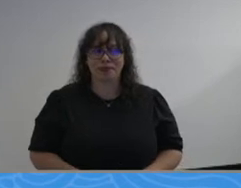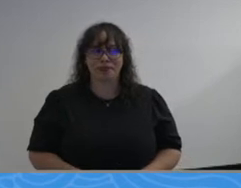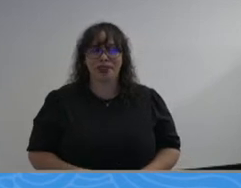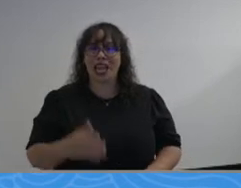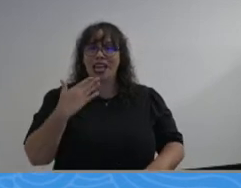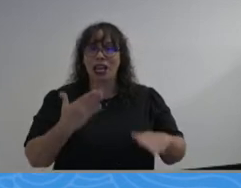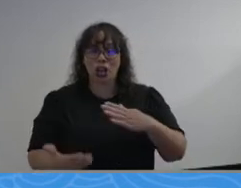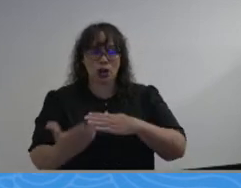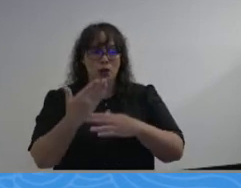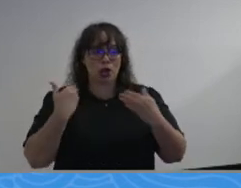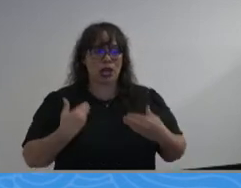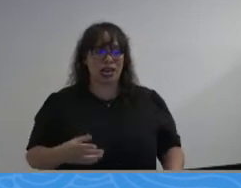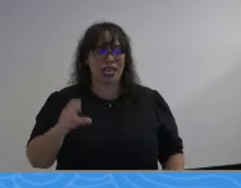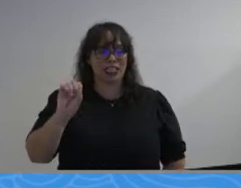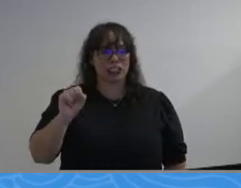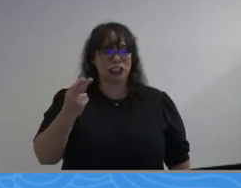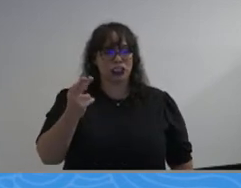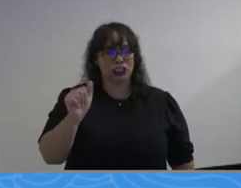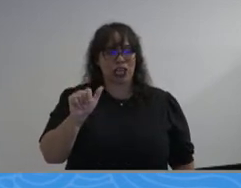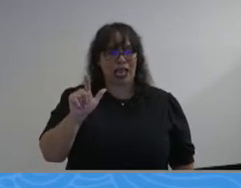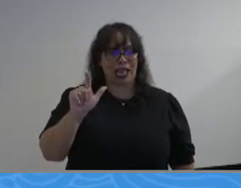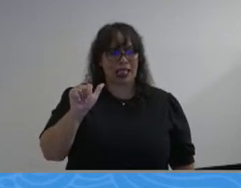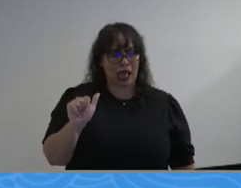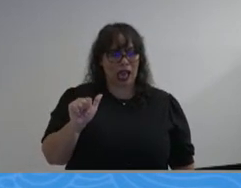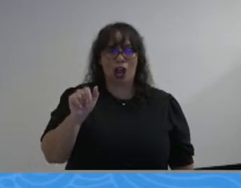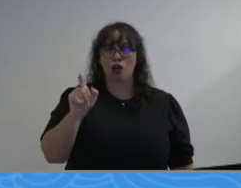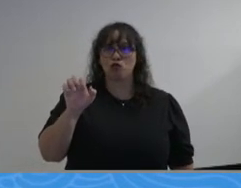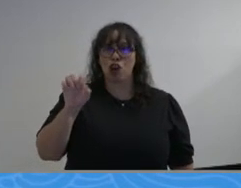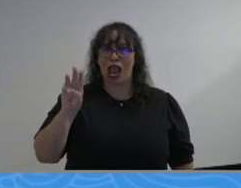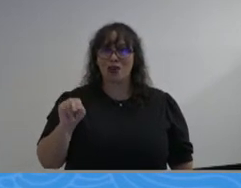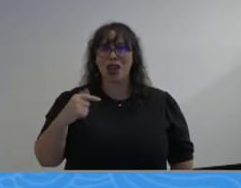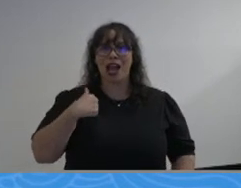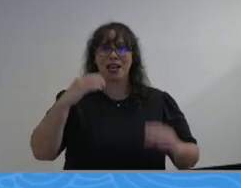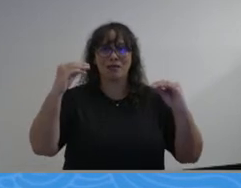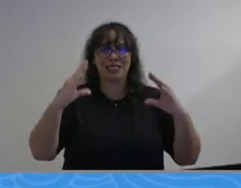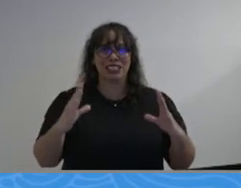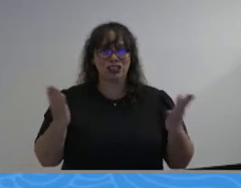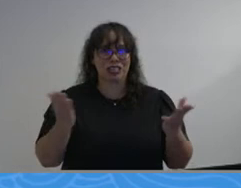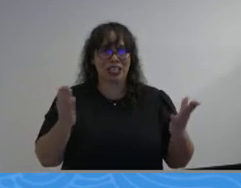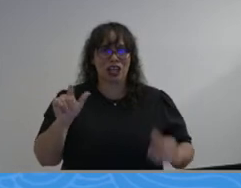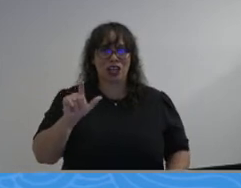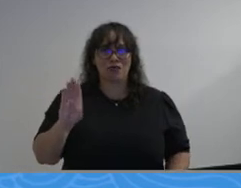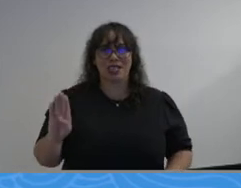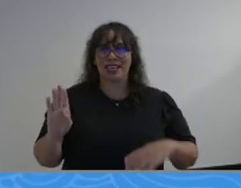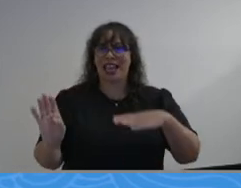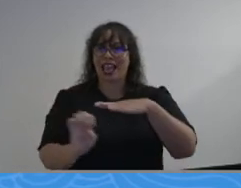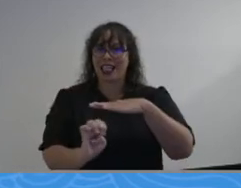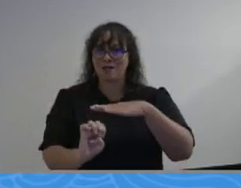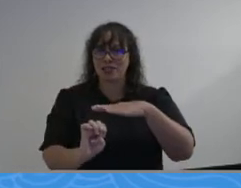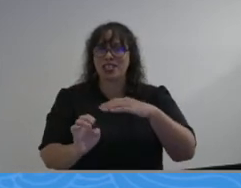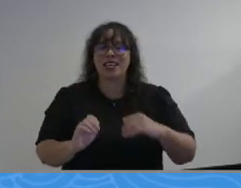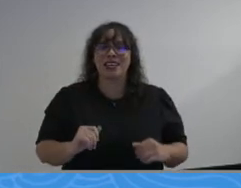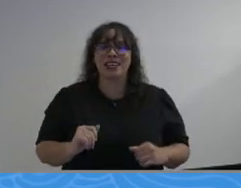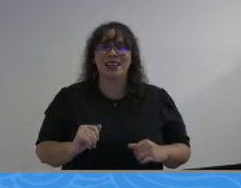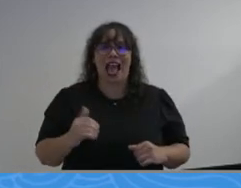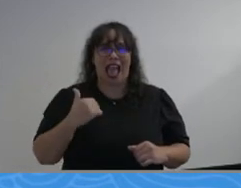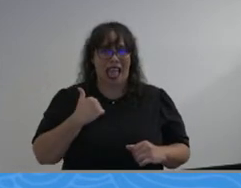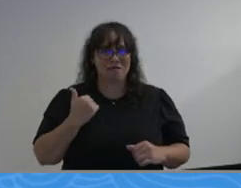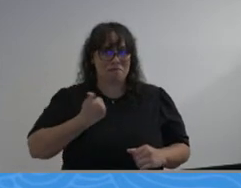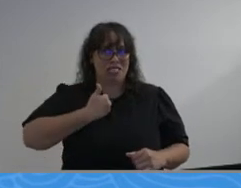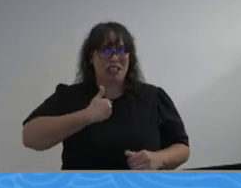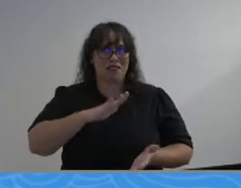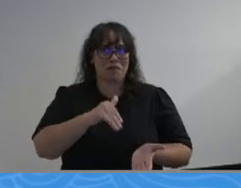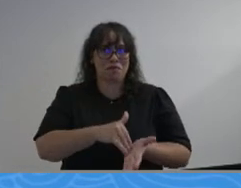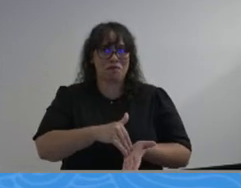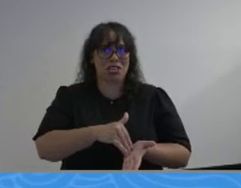Good morning, I am Shayla Brown, and I'm a teacher here in Long Beach at an elementary school, and I have a middle school and